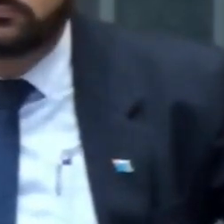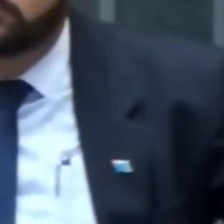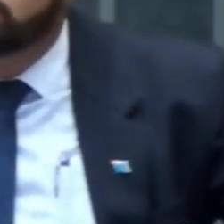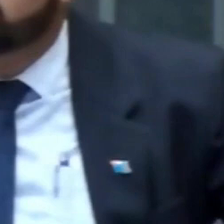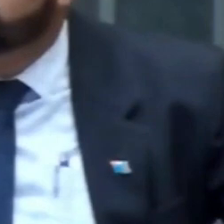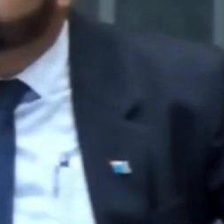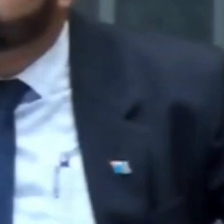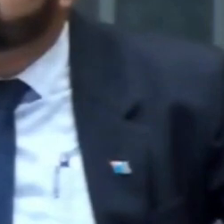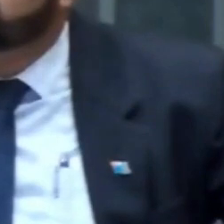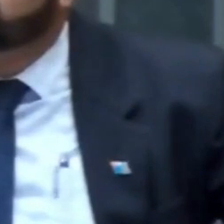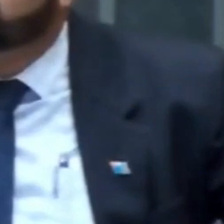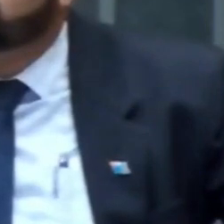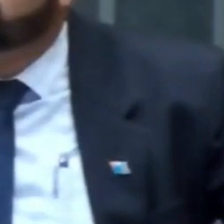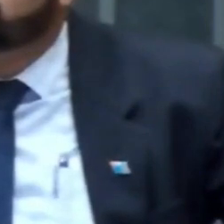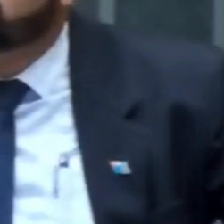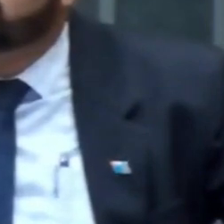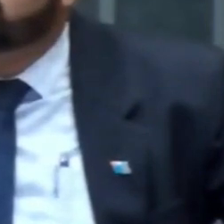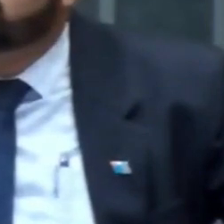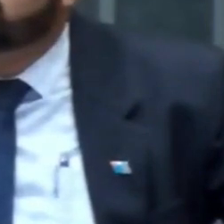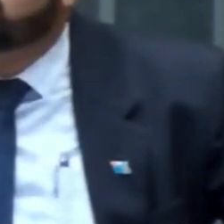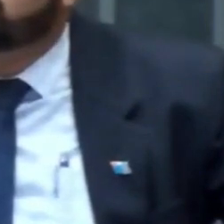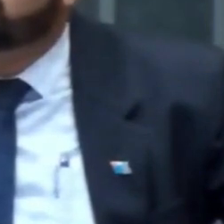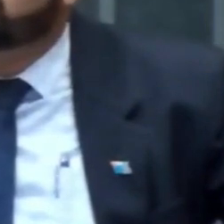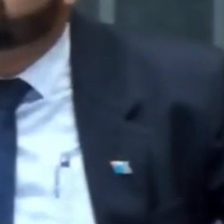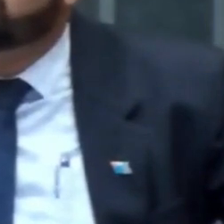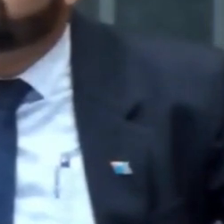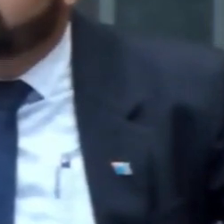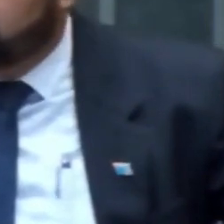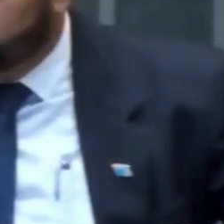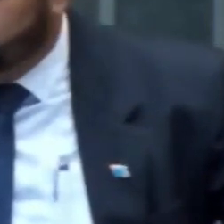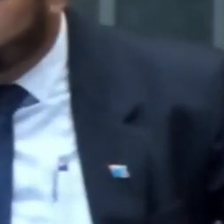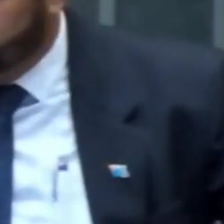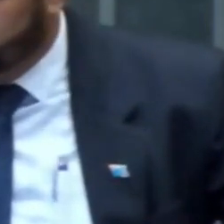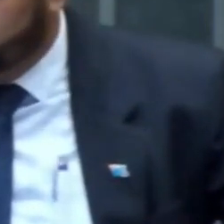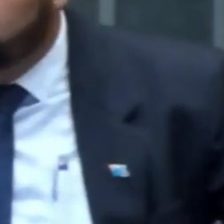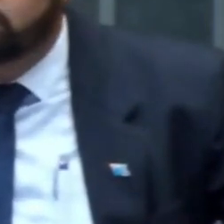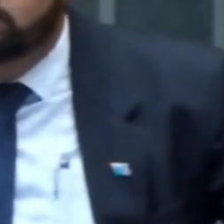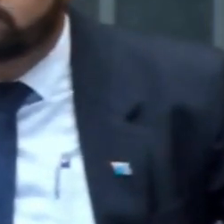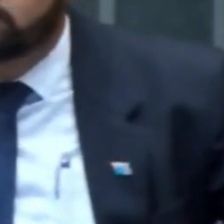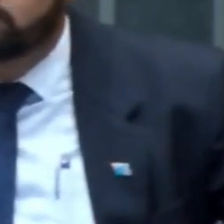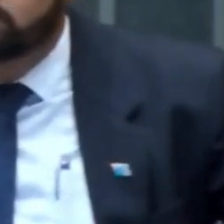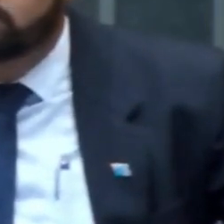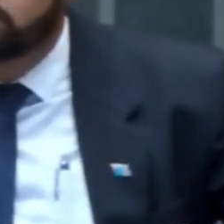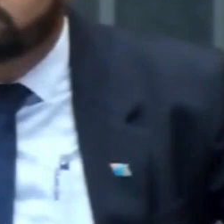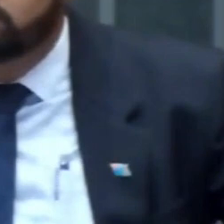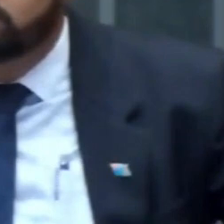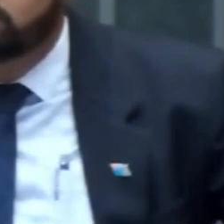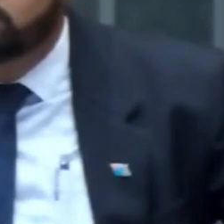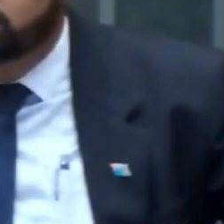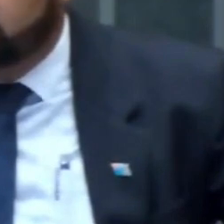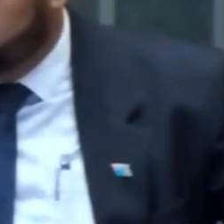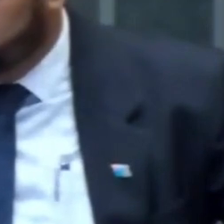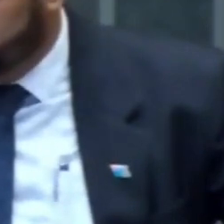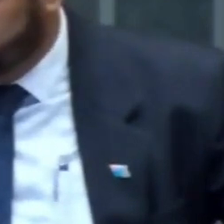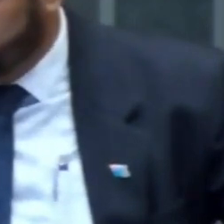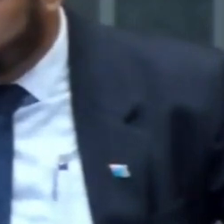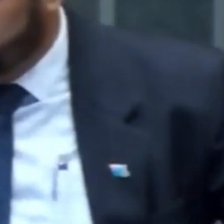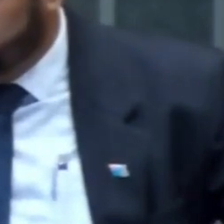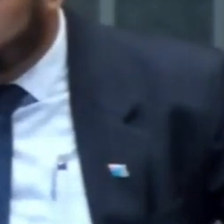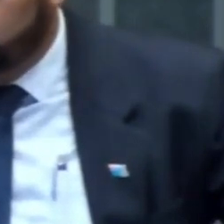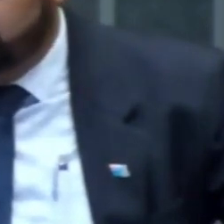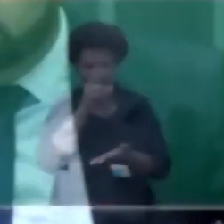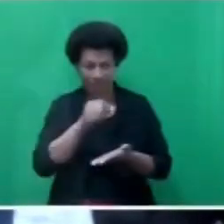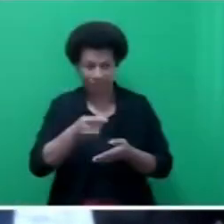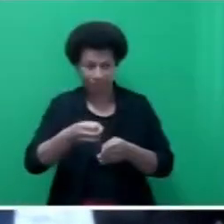diseases can kill people. There's a high mortality from it. It can affect those